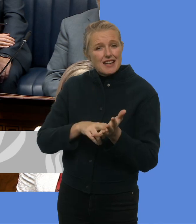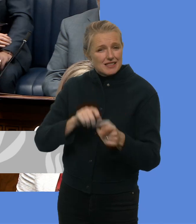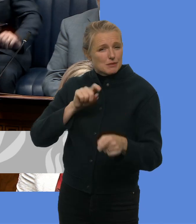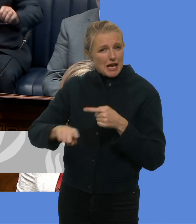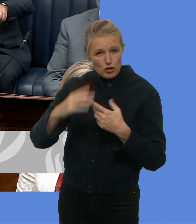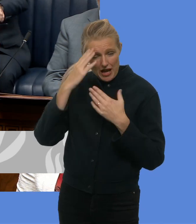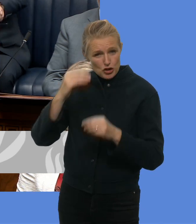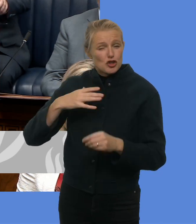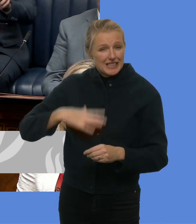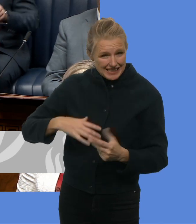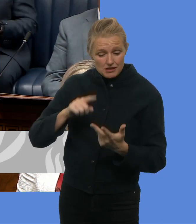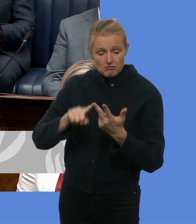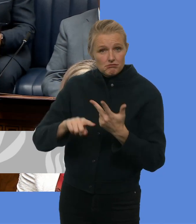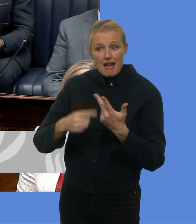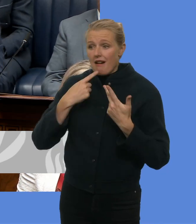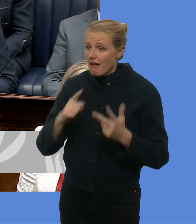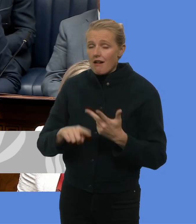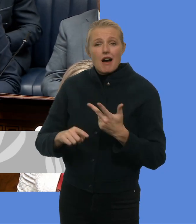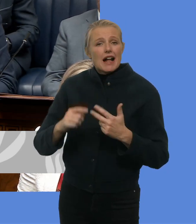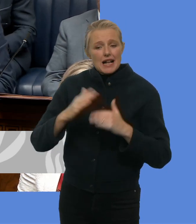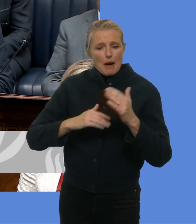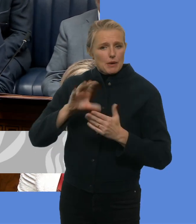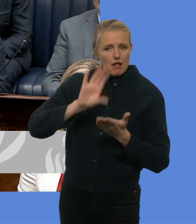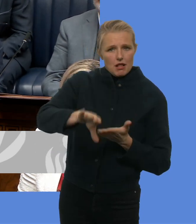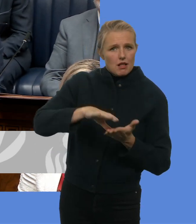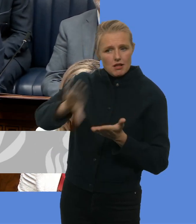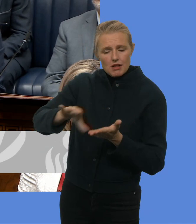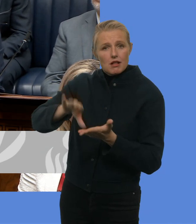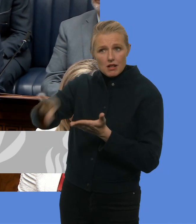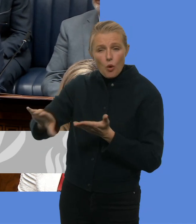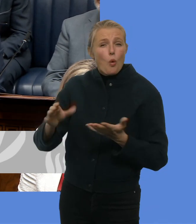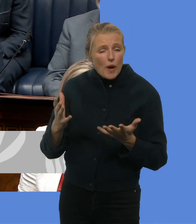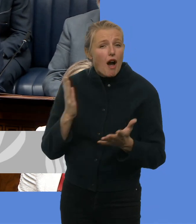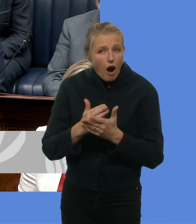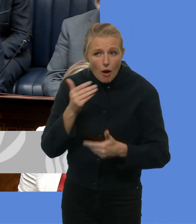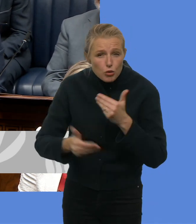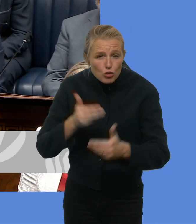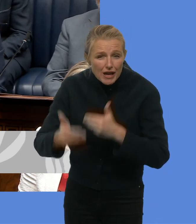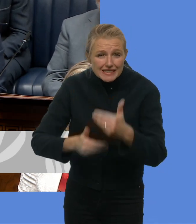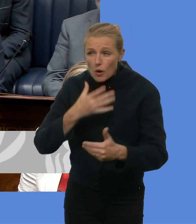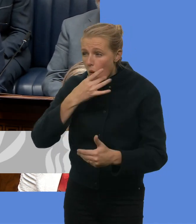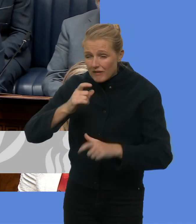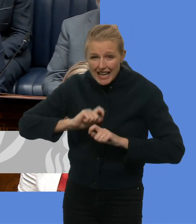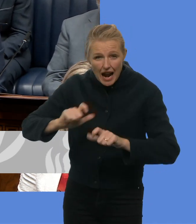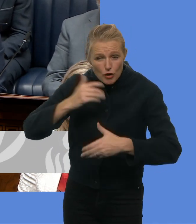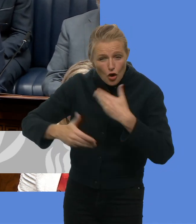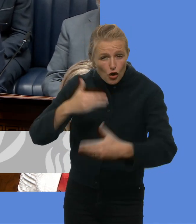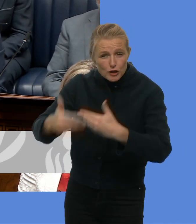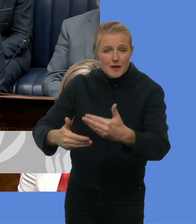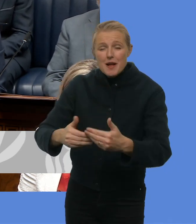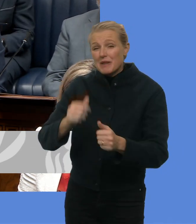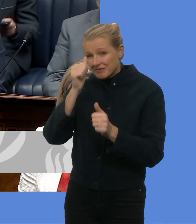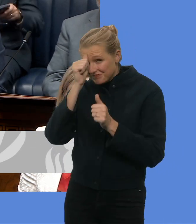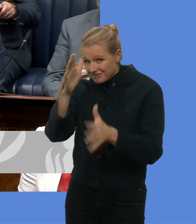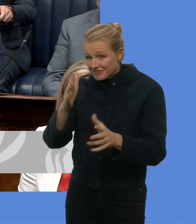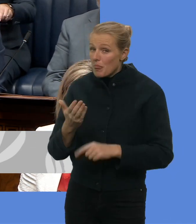bills. So we are making progress on a whole range of areas, and I trust that that will be the case in the future. But I say to the member, in the past,